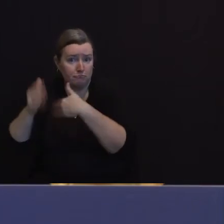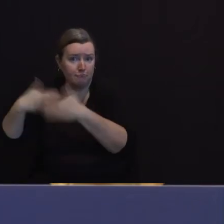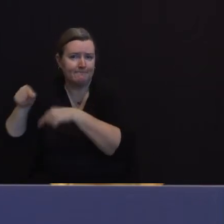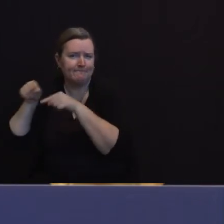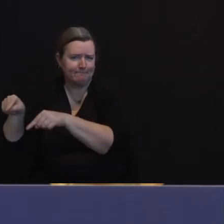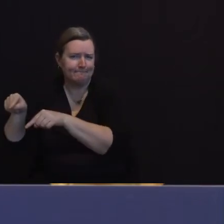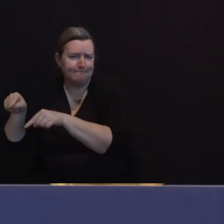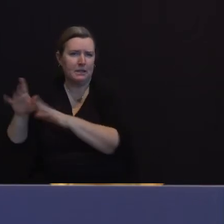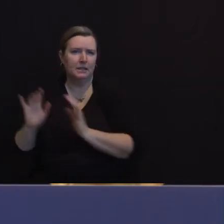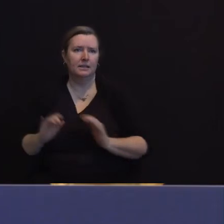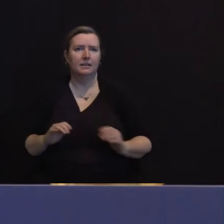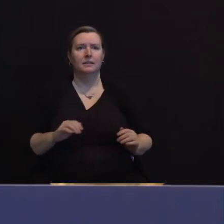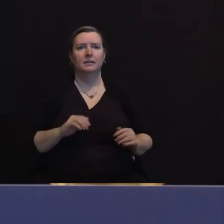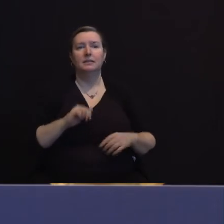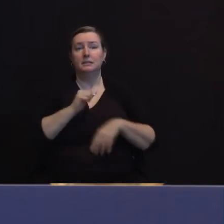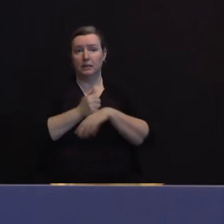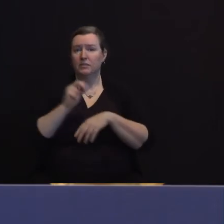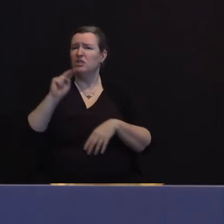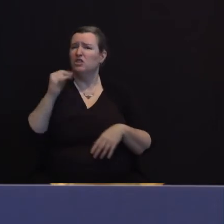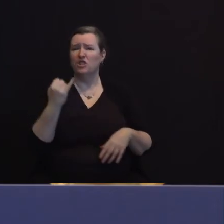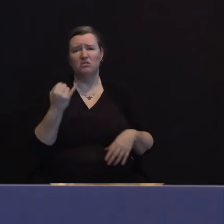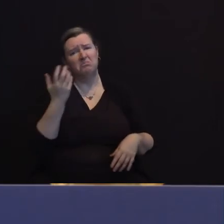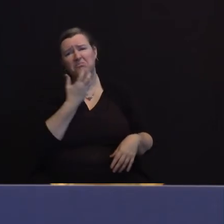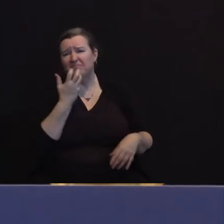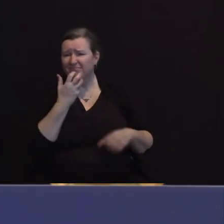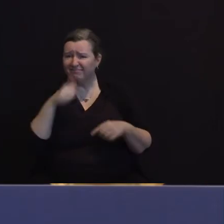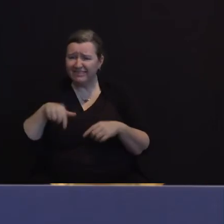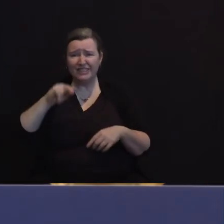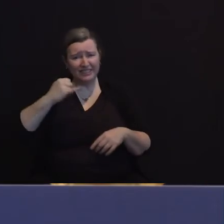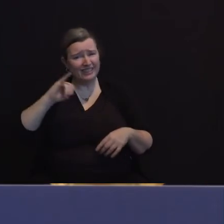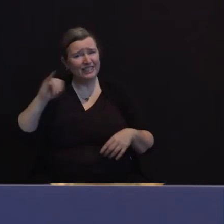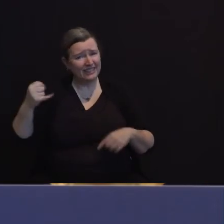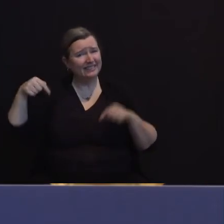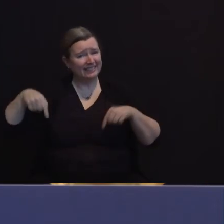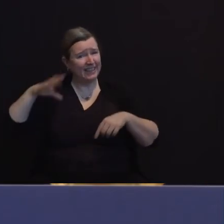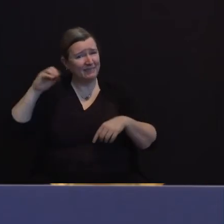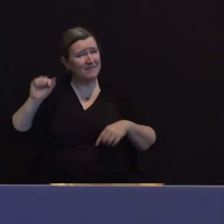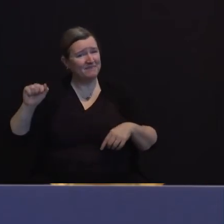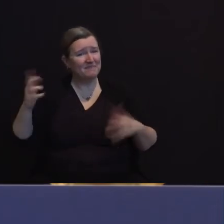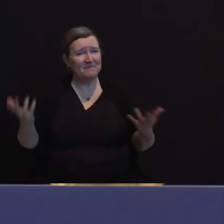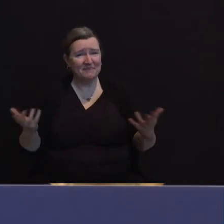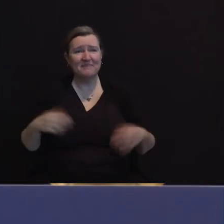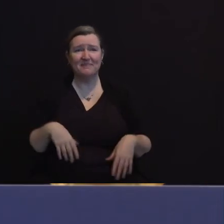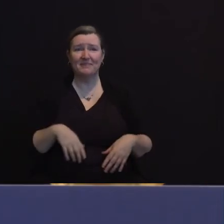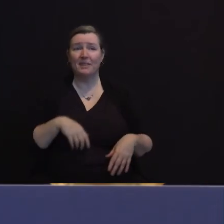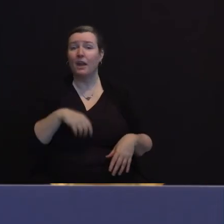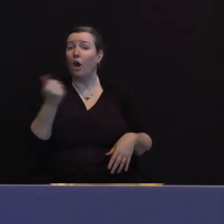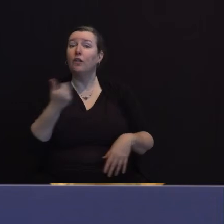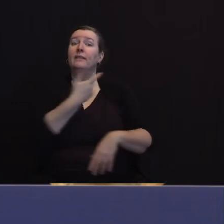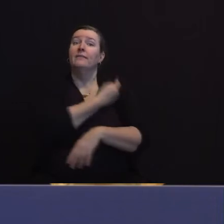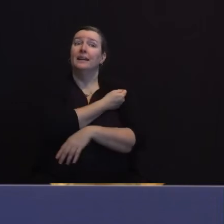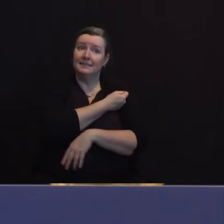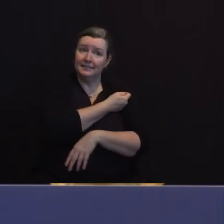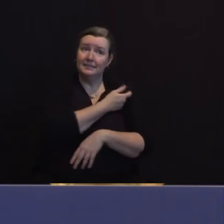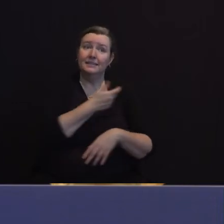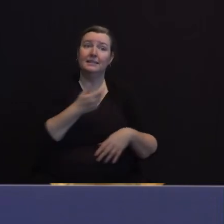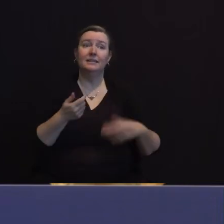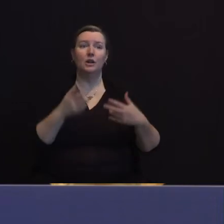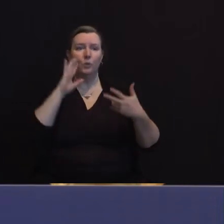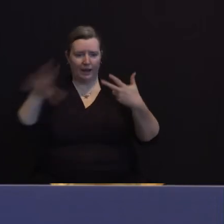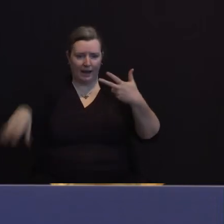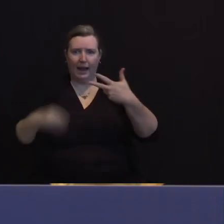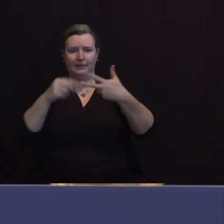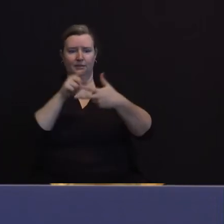but a New Jersey icon, and we wish them the very best. But clearly another vaccine in addition to what we've got, even though